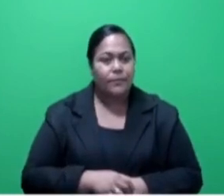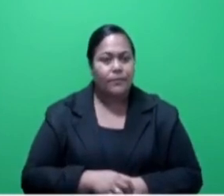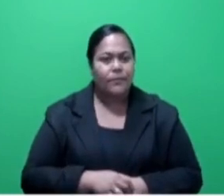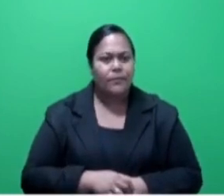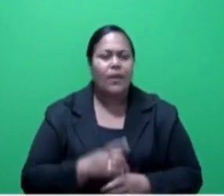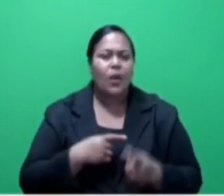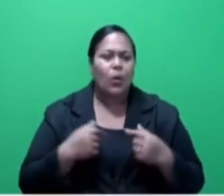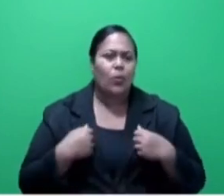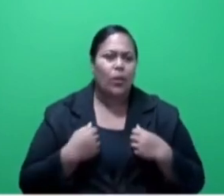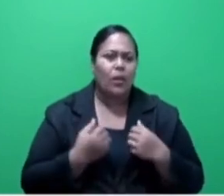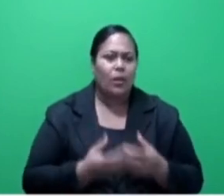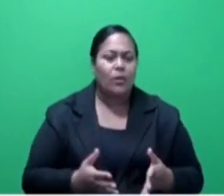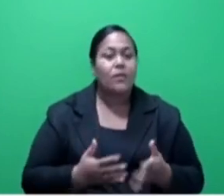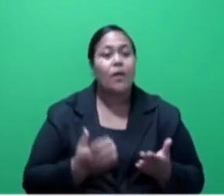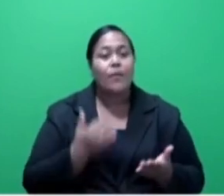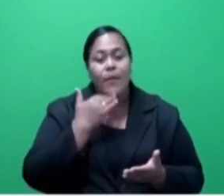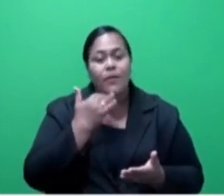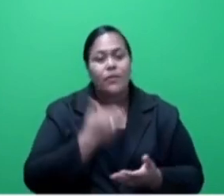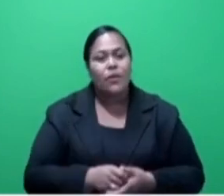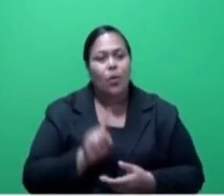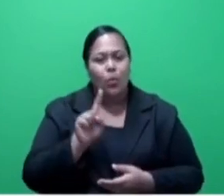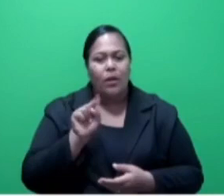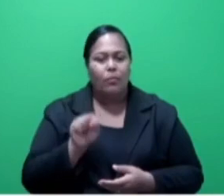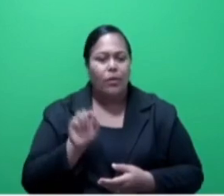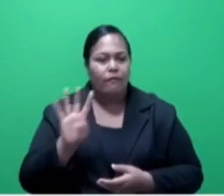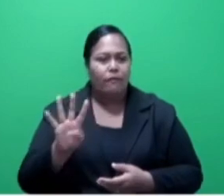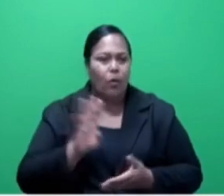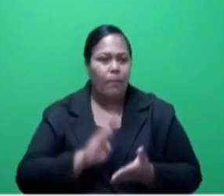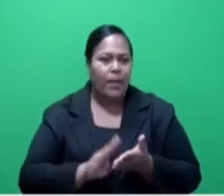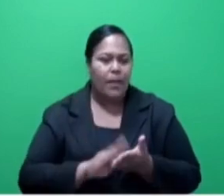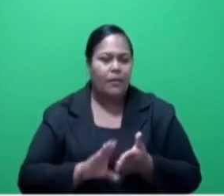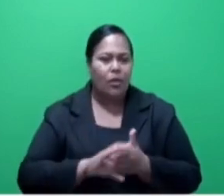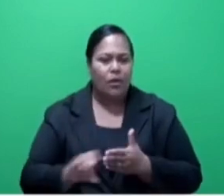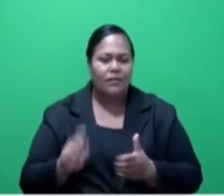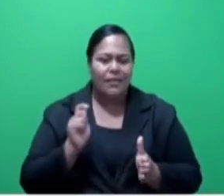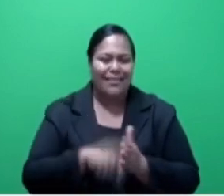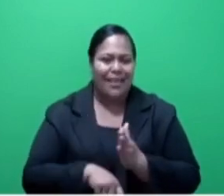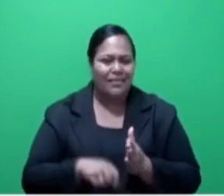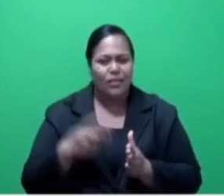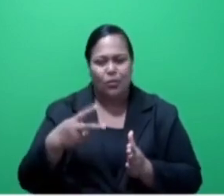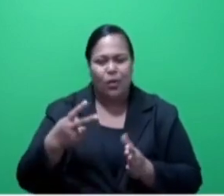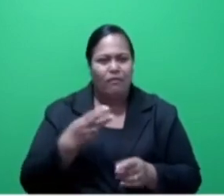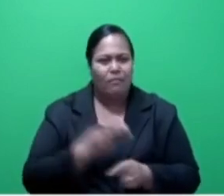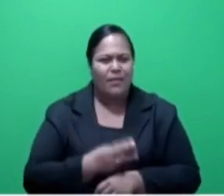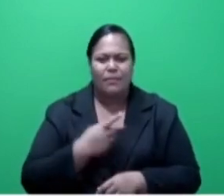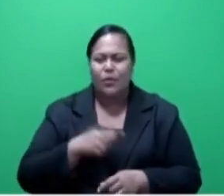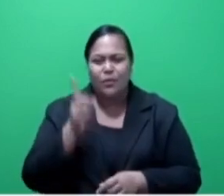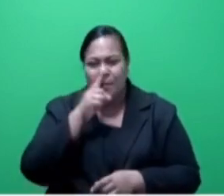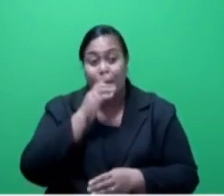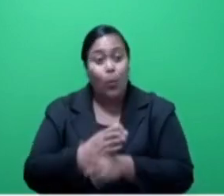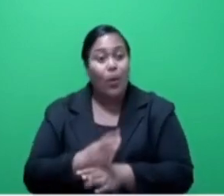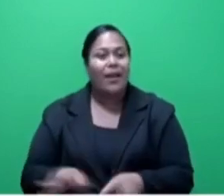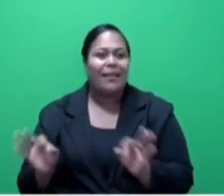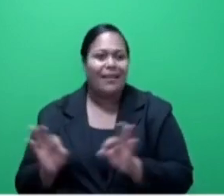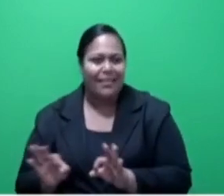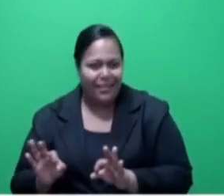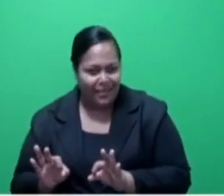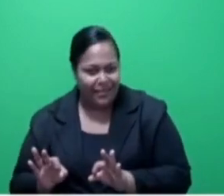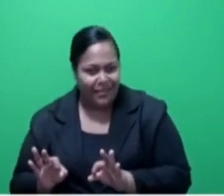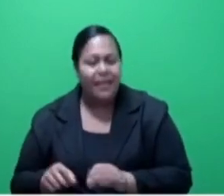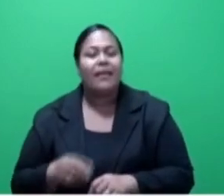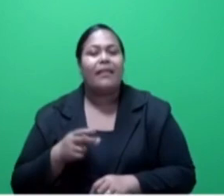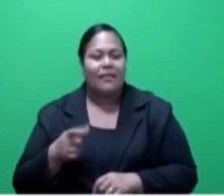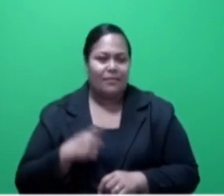almost $1.4 billion in 12 months in tax revenues. So in 2 years, we lost $2.8 billion in